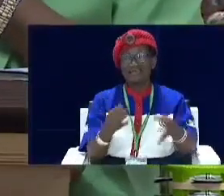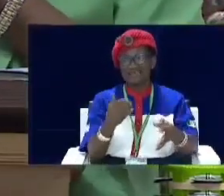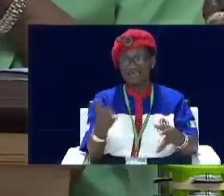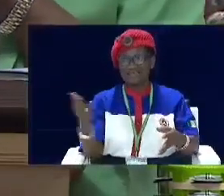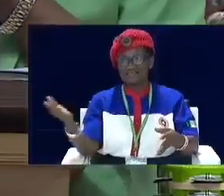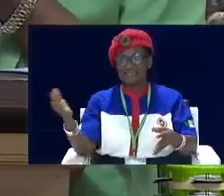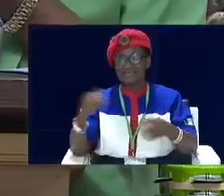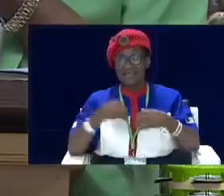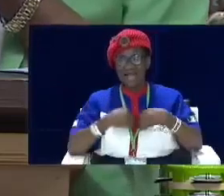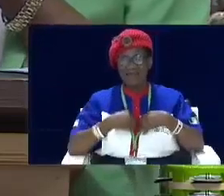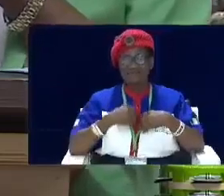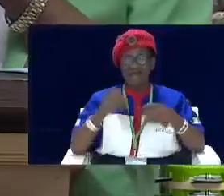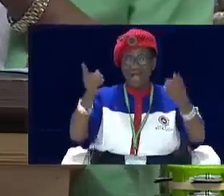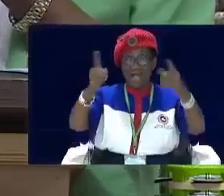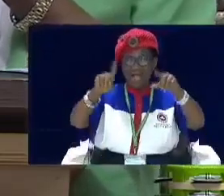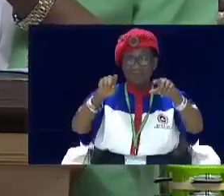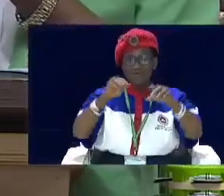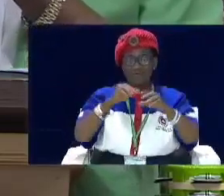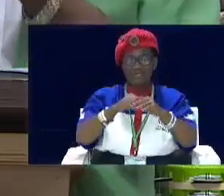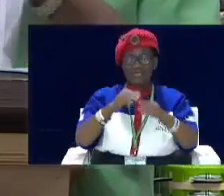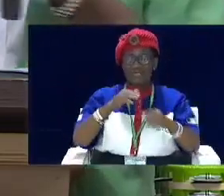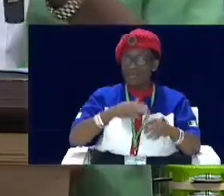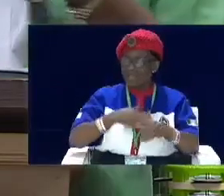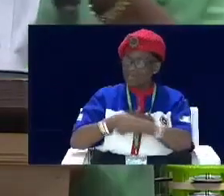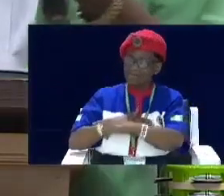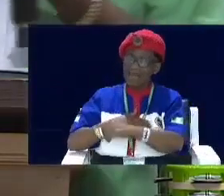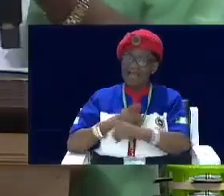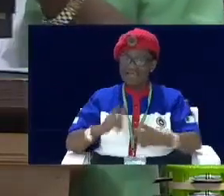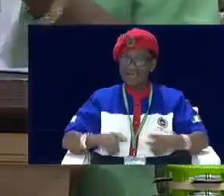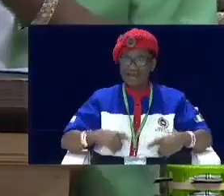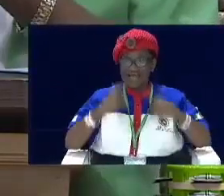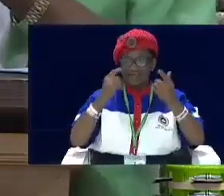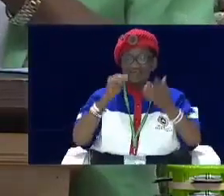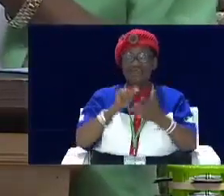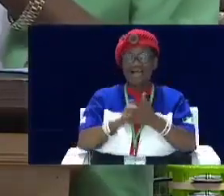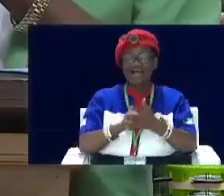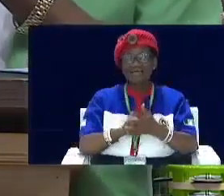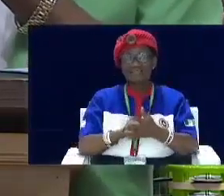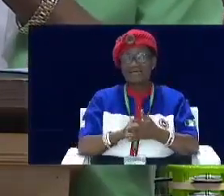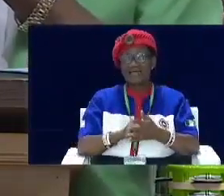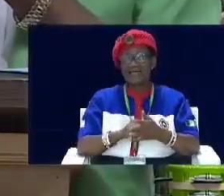life. Opolopo lo ti sele ninu aye mi. That would never have happened